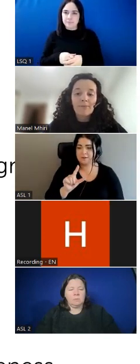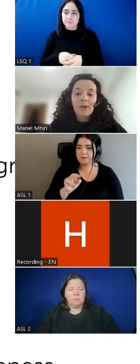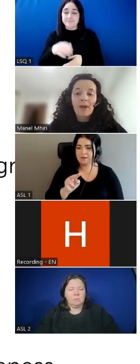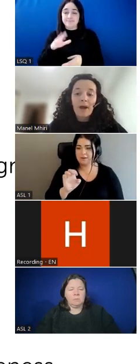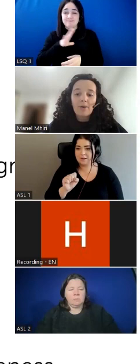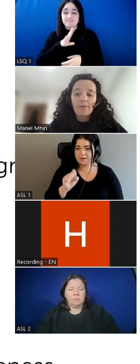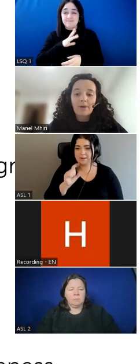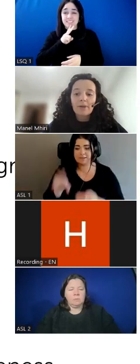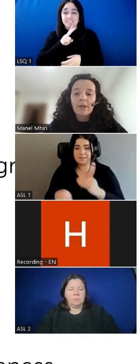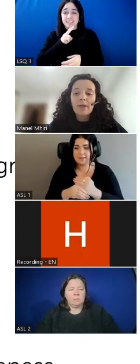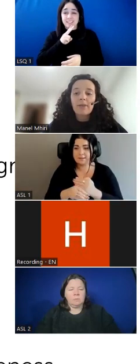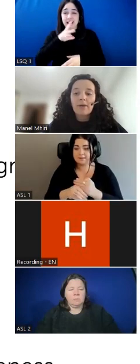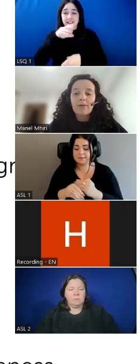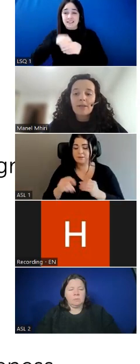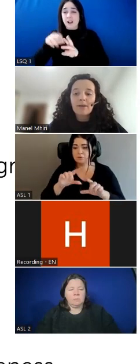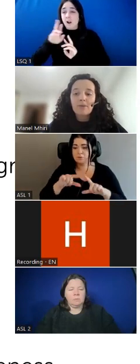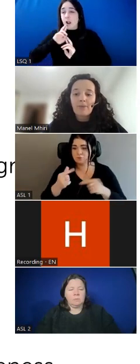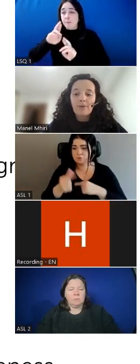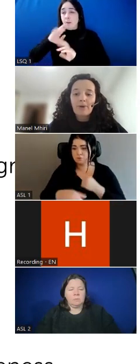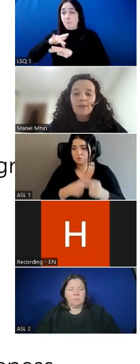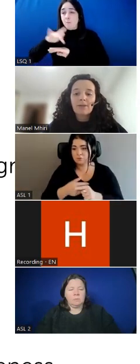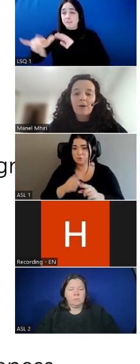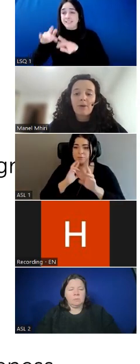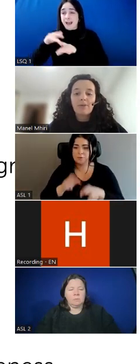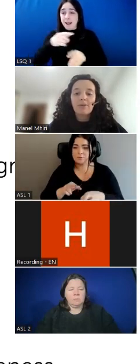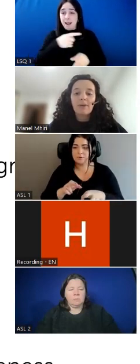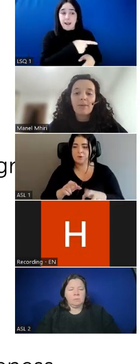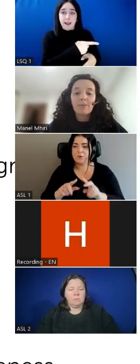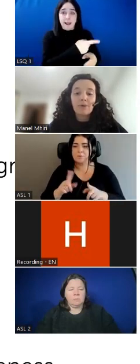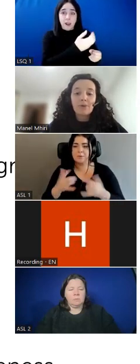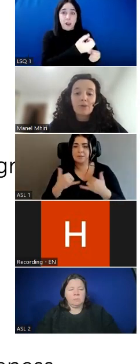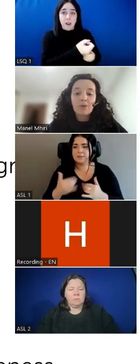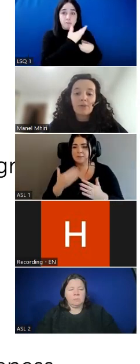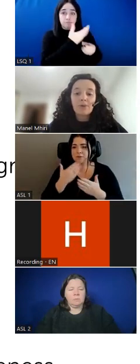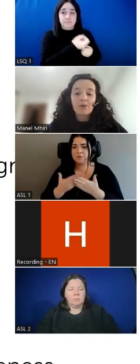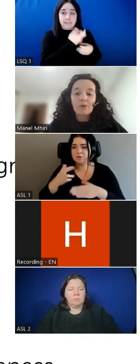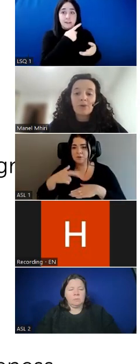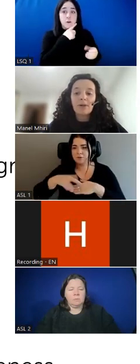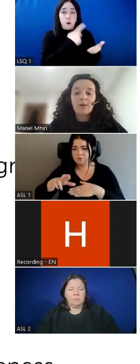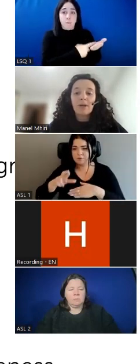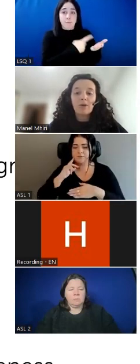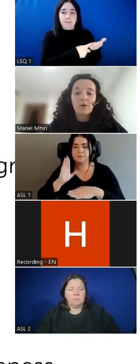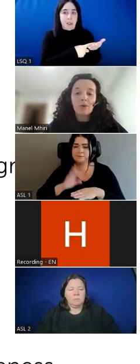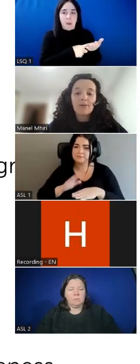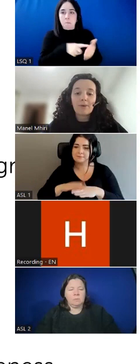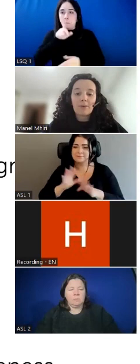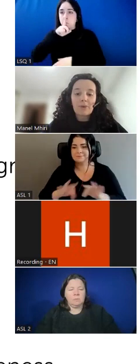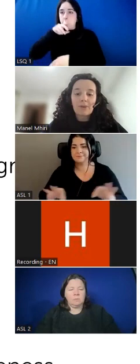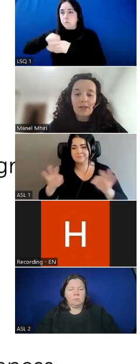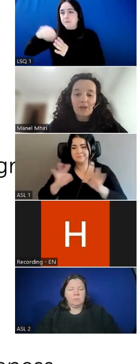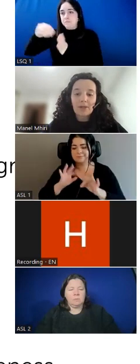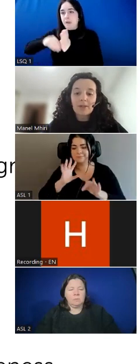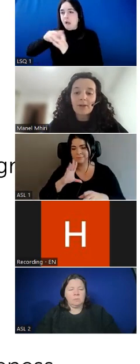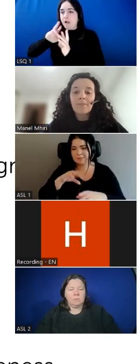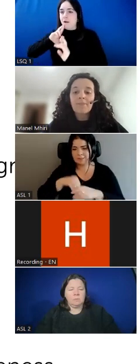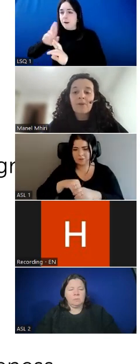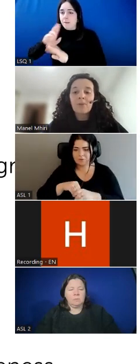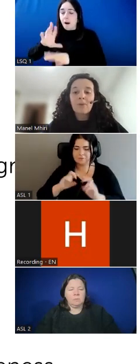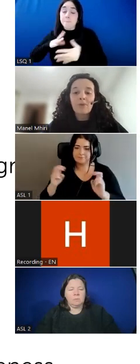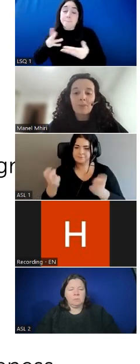report. However, there is still a reference of the importance of ensuring inclusive